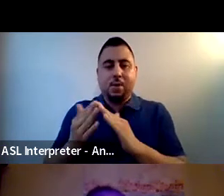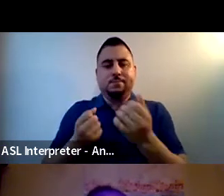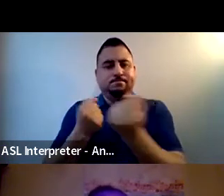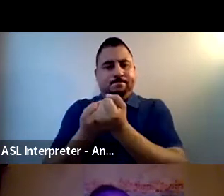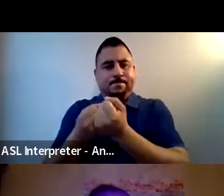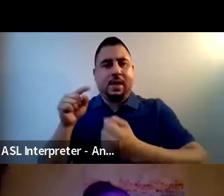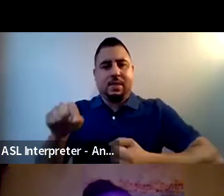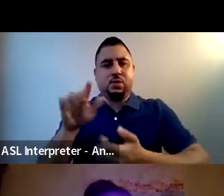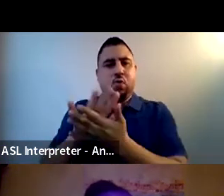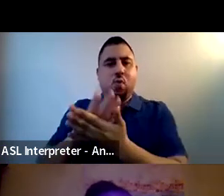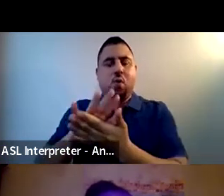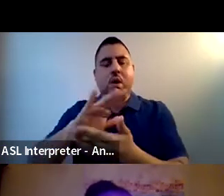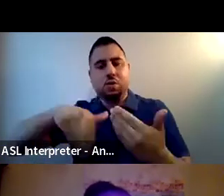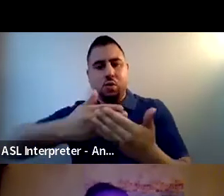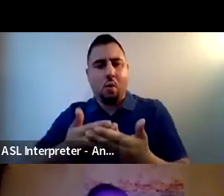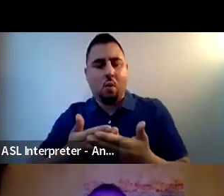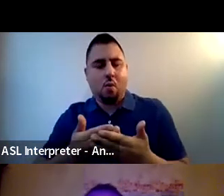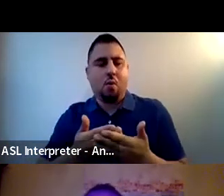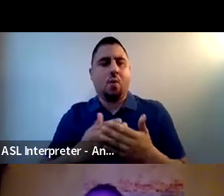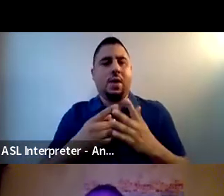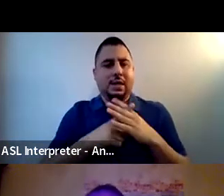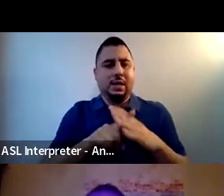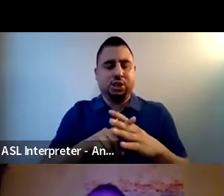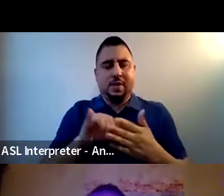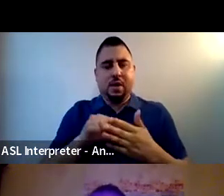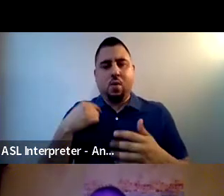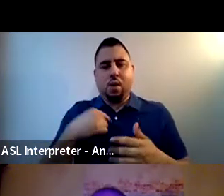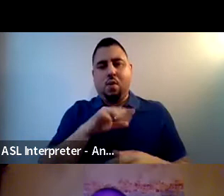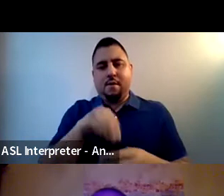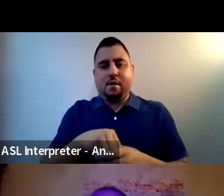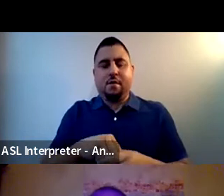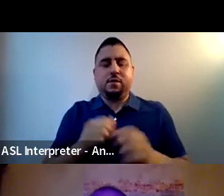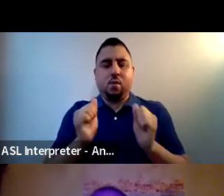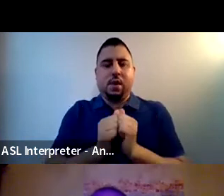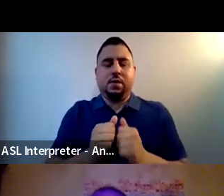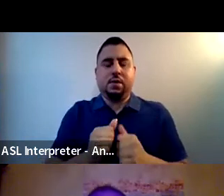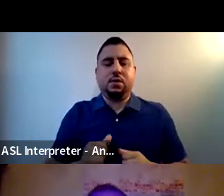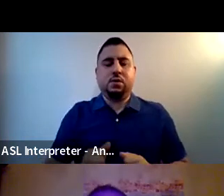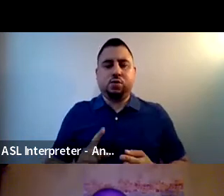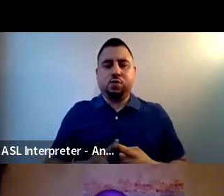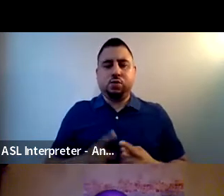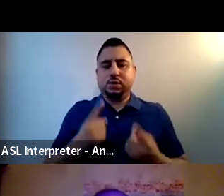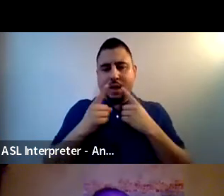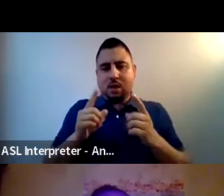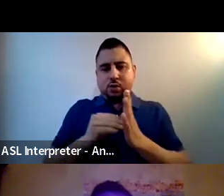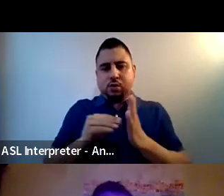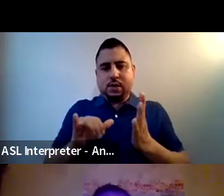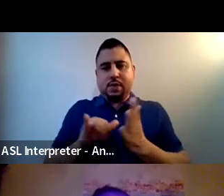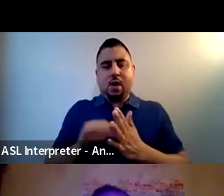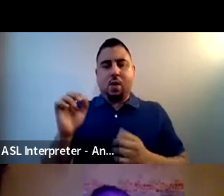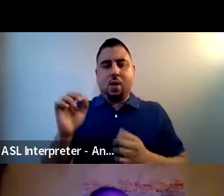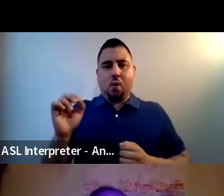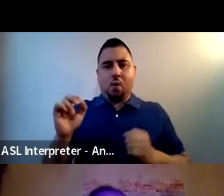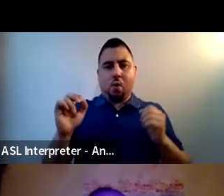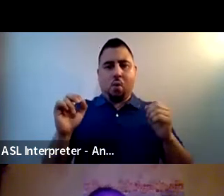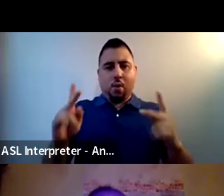this school and this entire initiative that we're embarking on. To tell students that, okay,